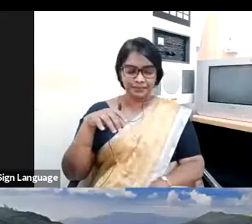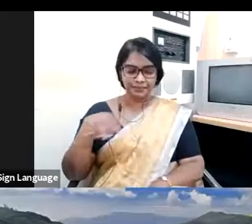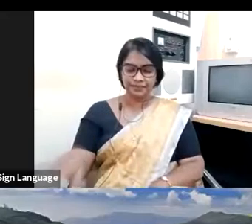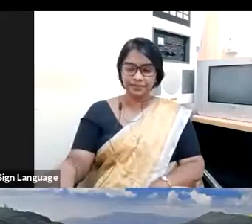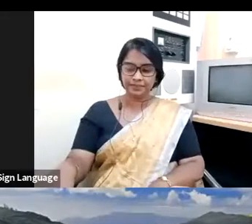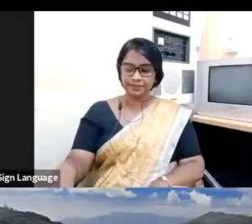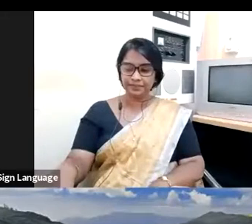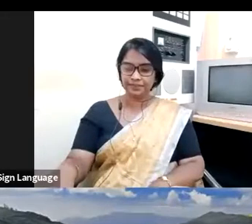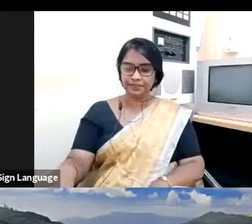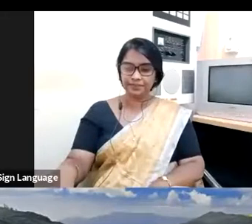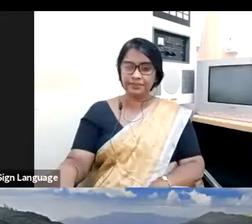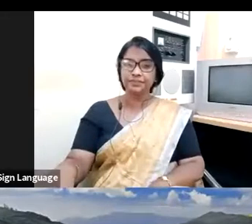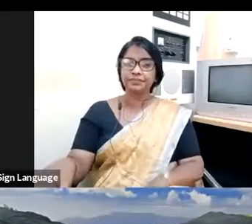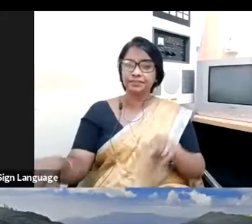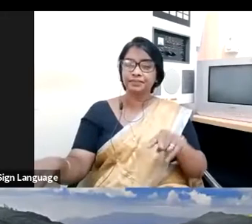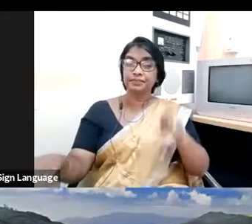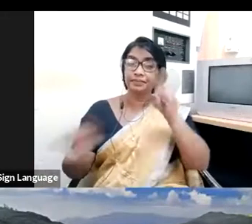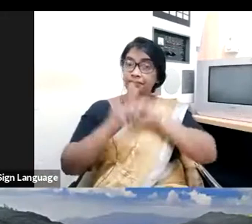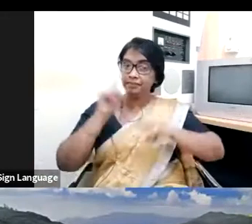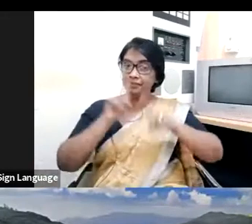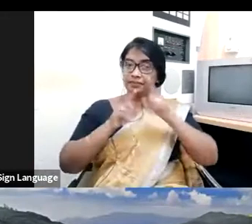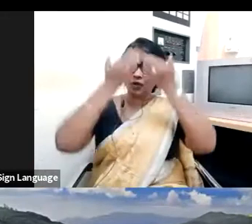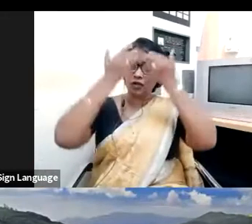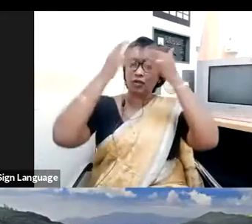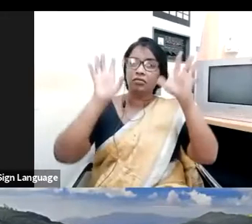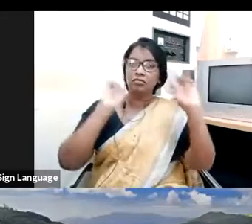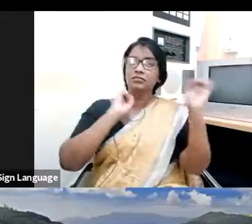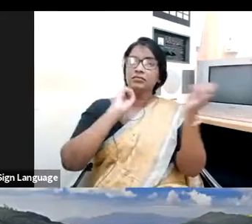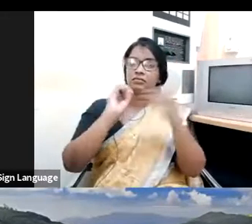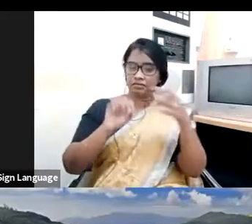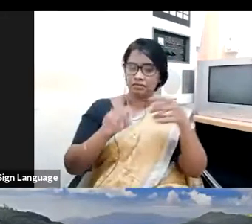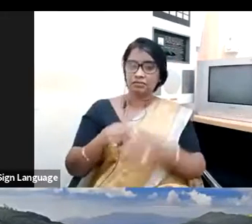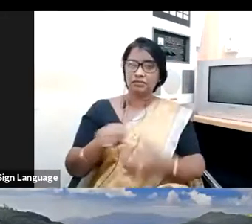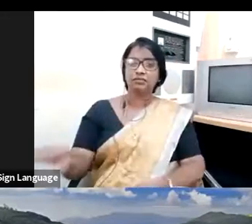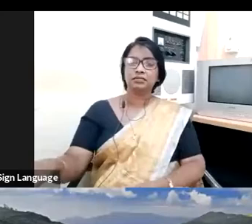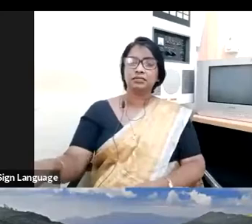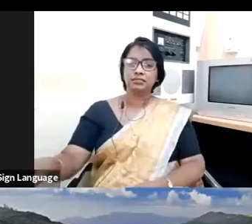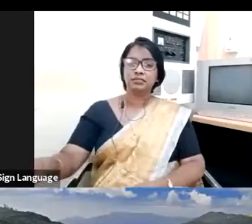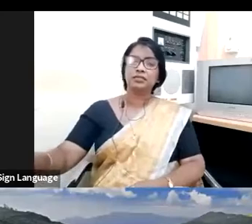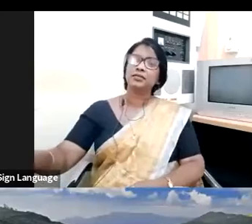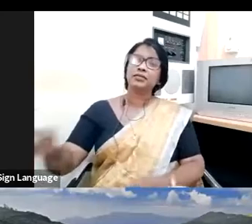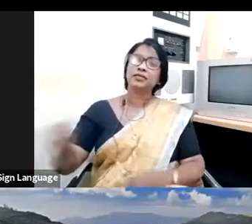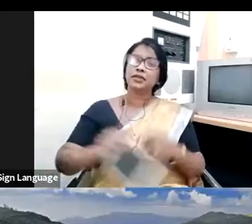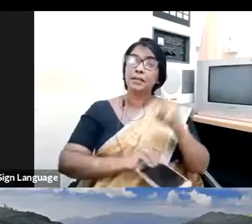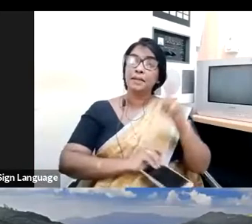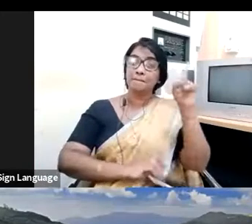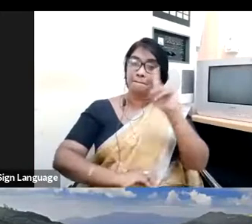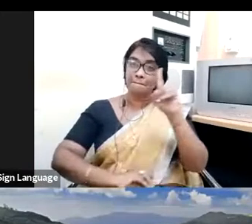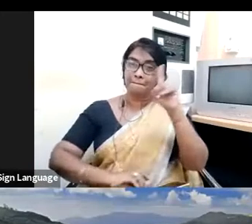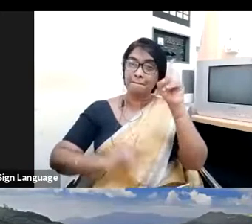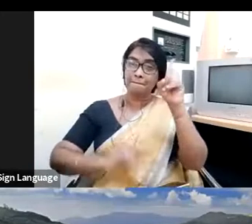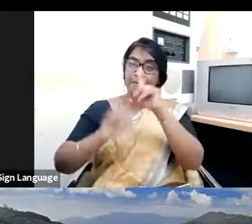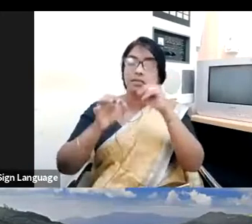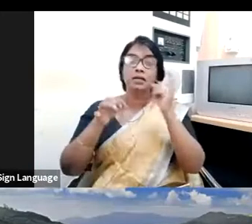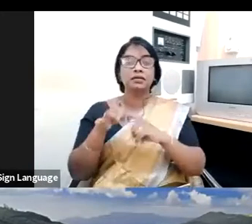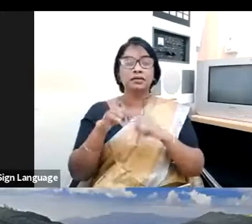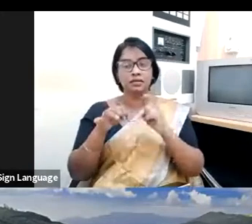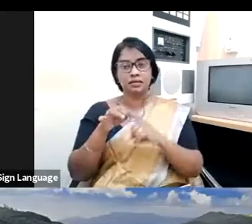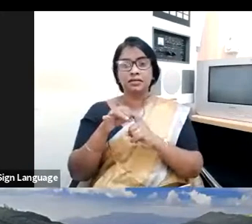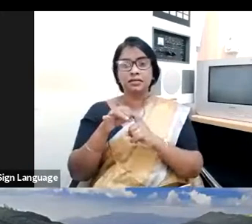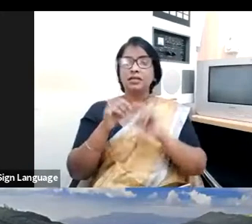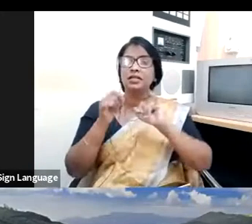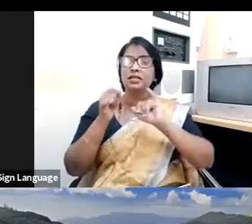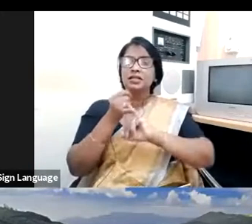to the panelists also. And the first question we have is from Shashikala Vijay Sirivardhana. And